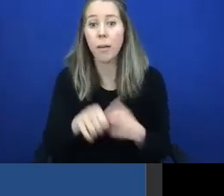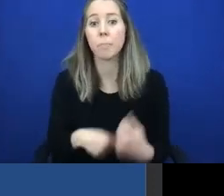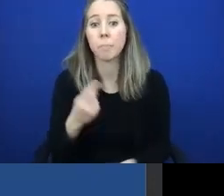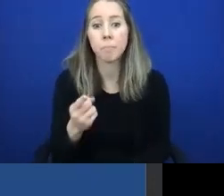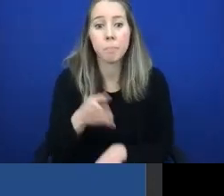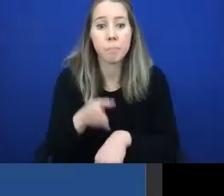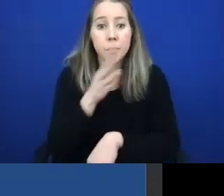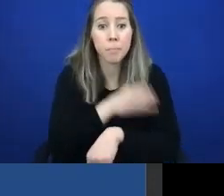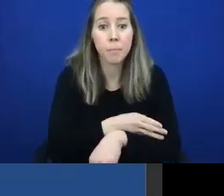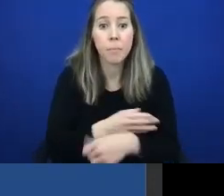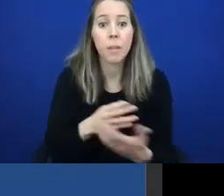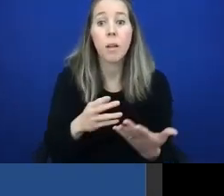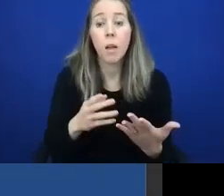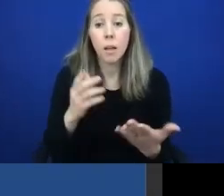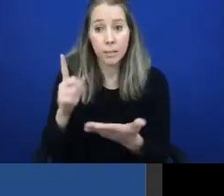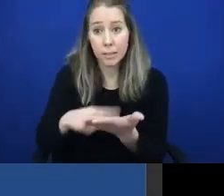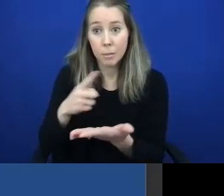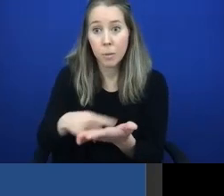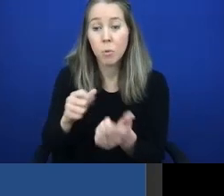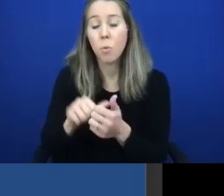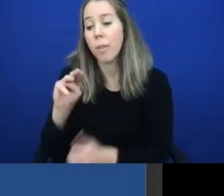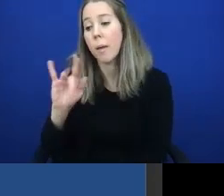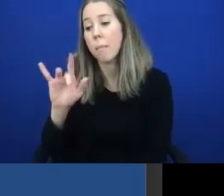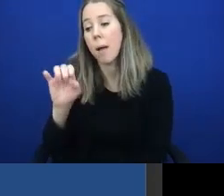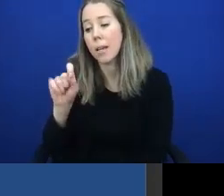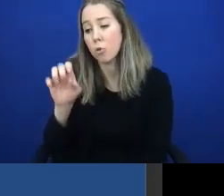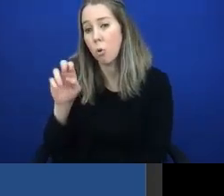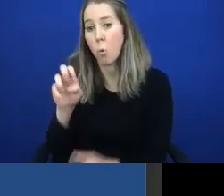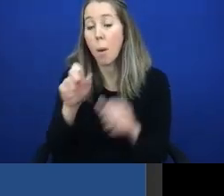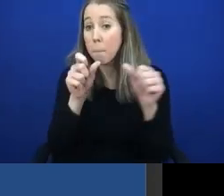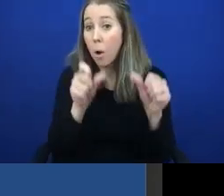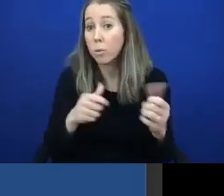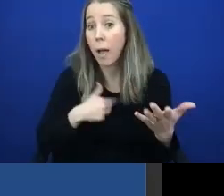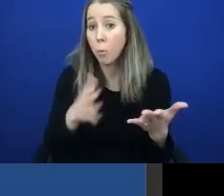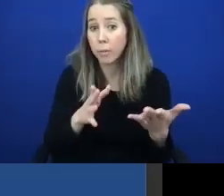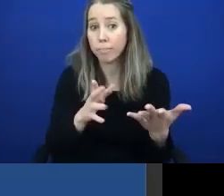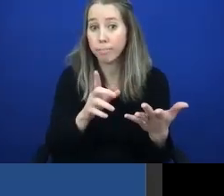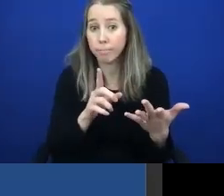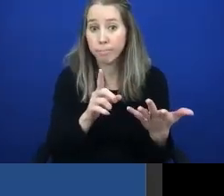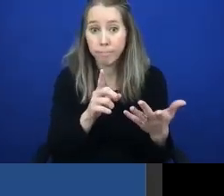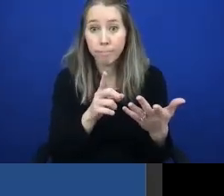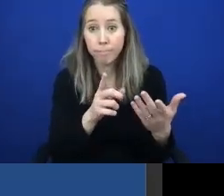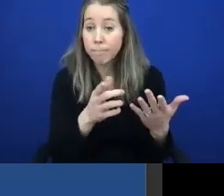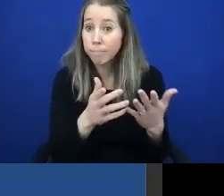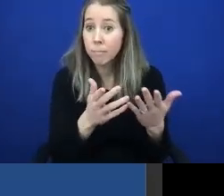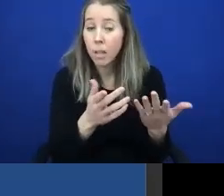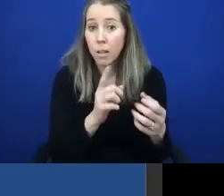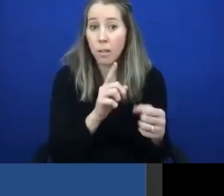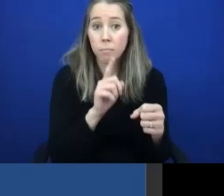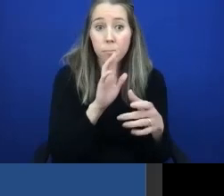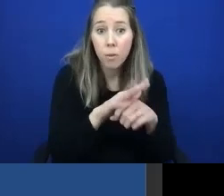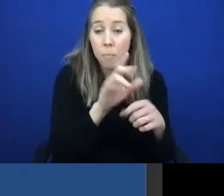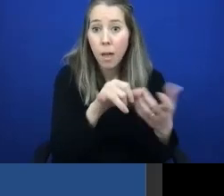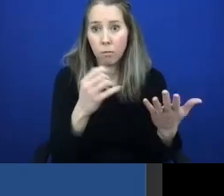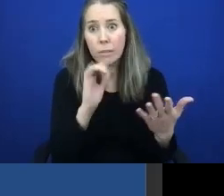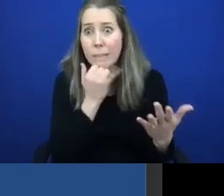they just made was sometimes with the milestone posts, I would affirm them and they on accident